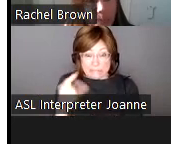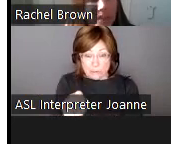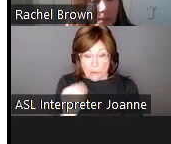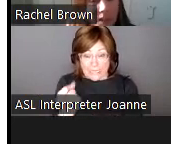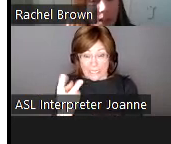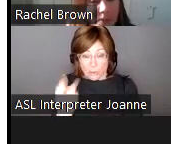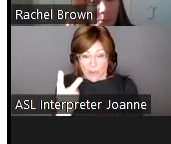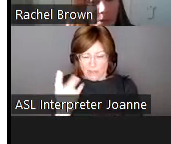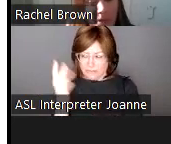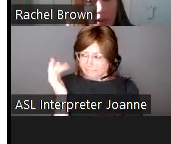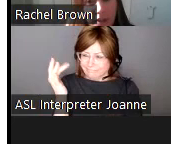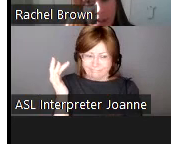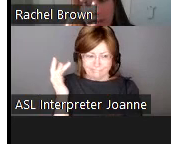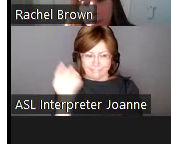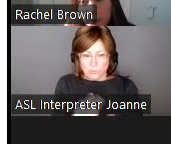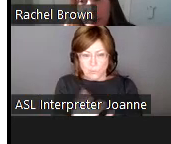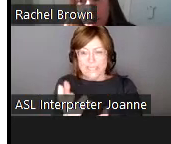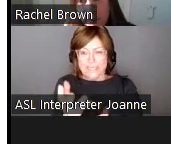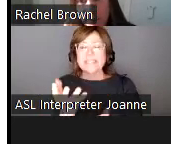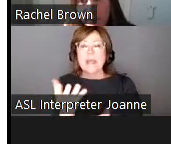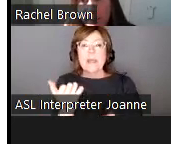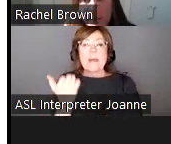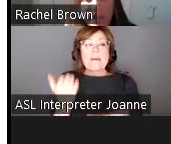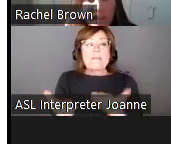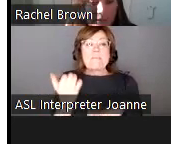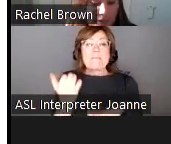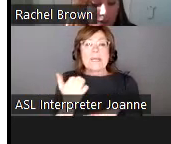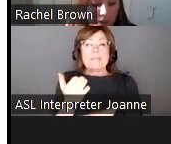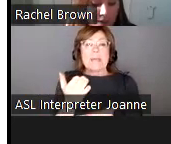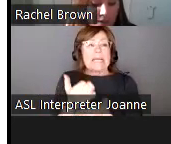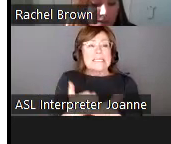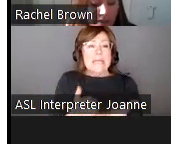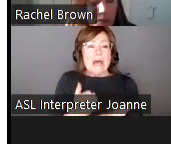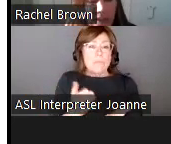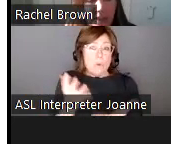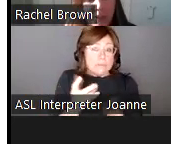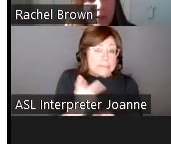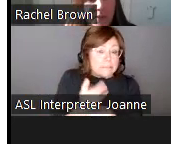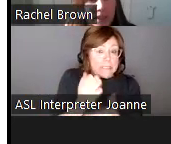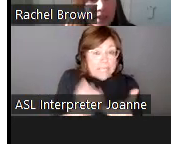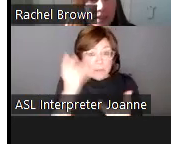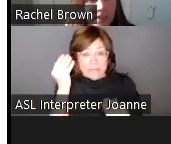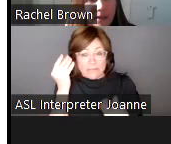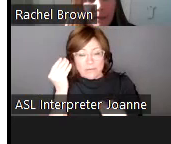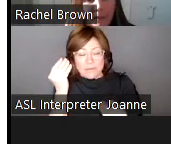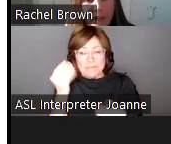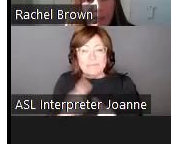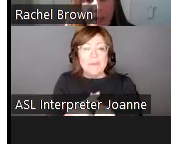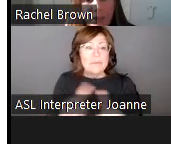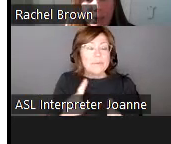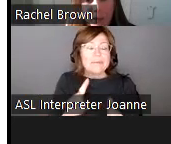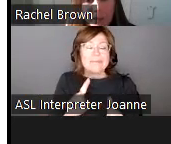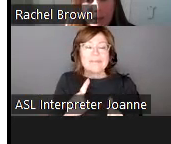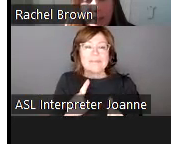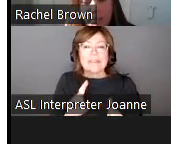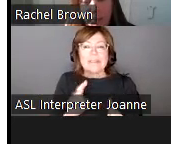So sometimes there may be content that they want to keep on there. If there is extenuating circumstances that make